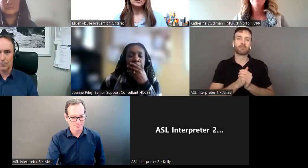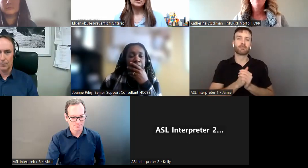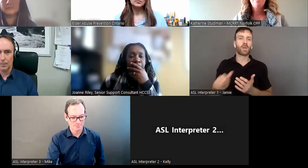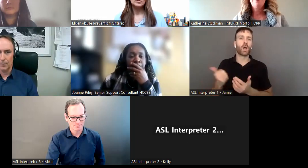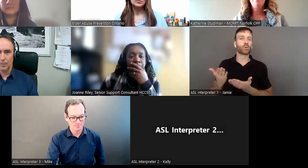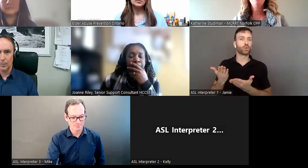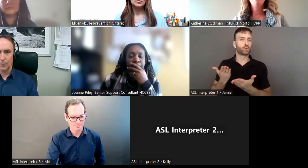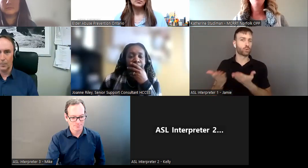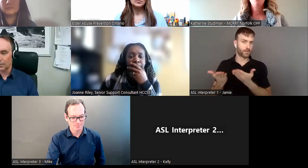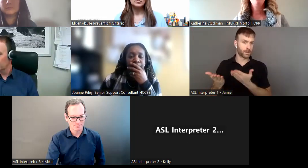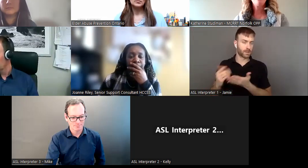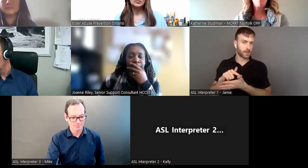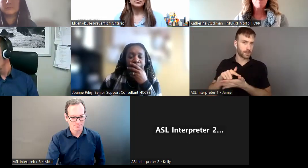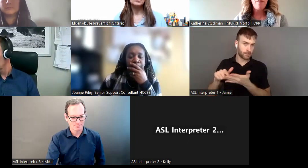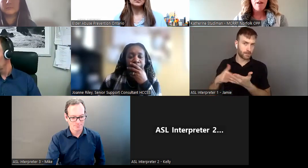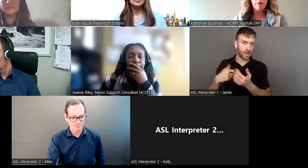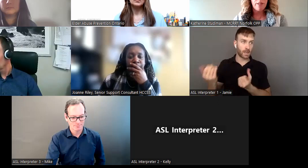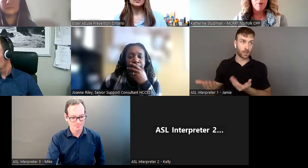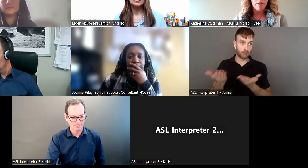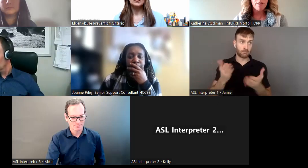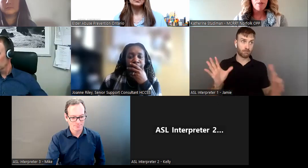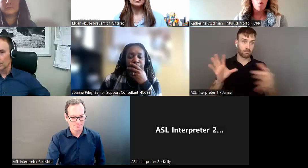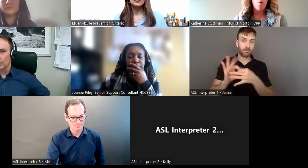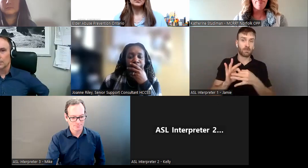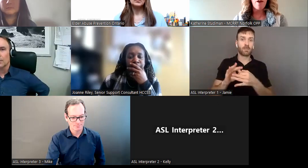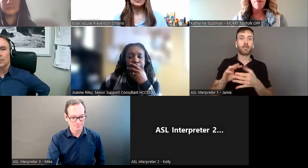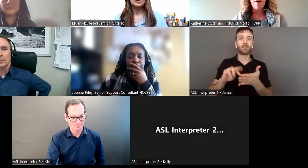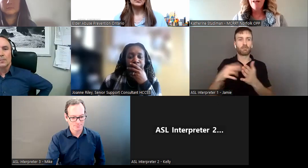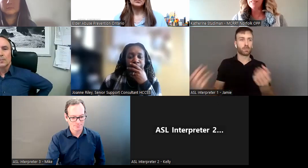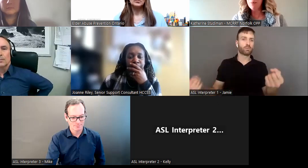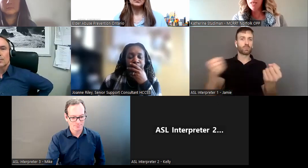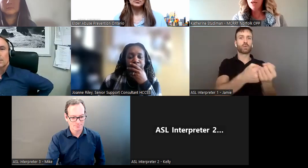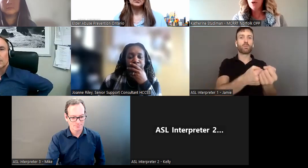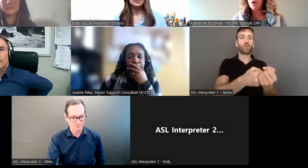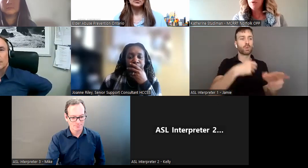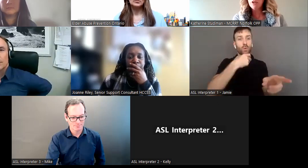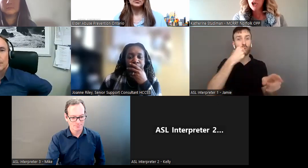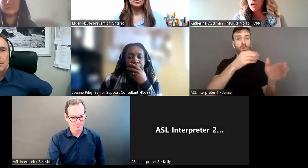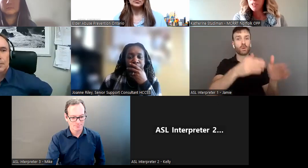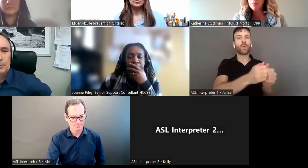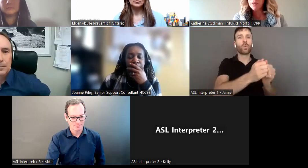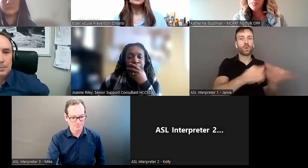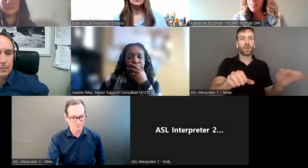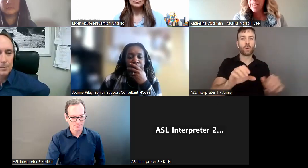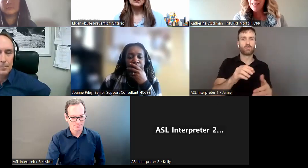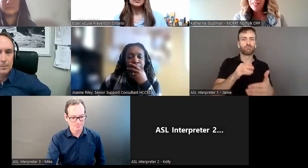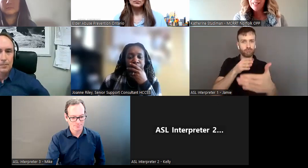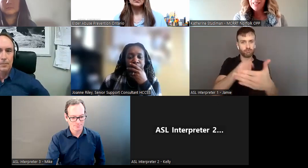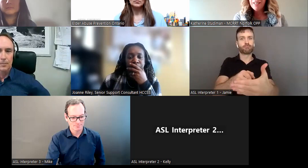services that would support the elderly person without there having to be criminal charges per